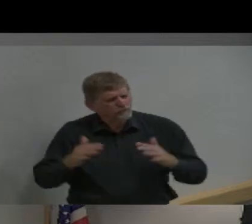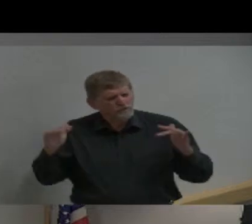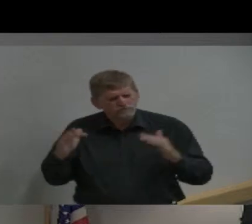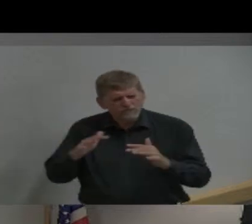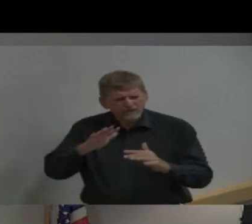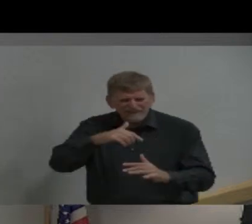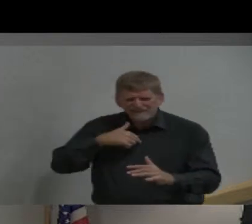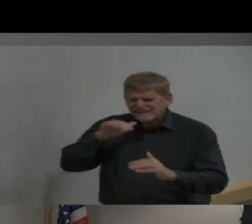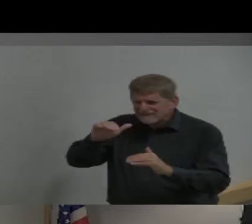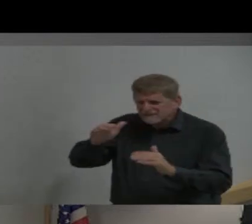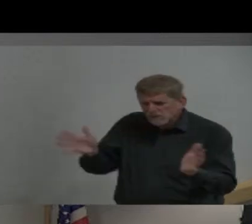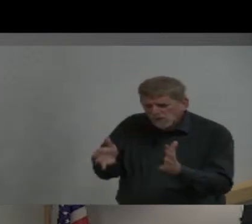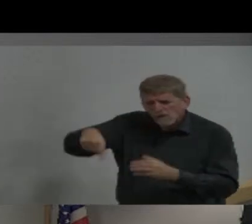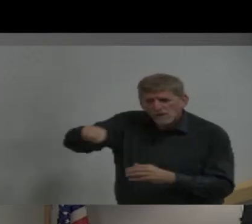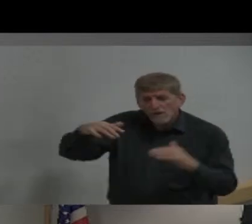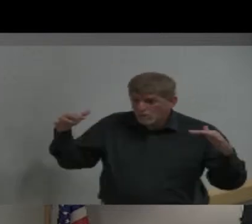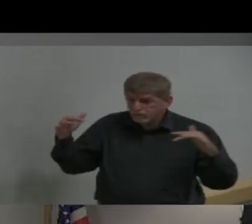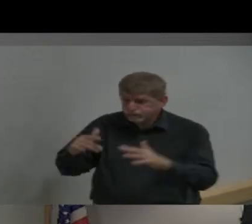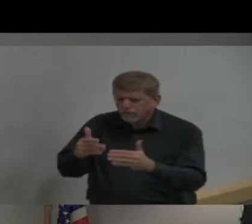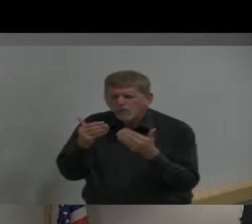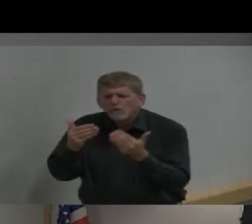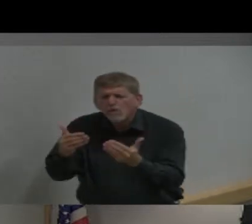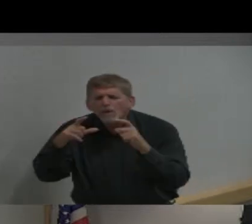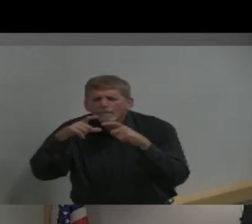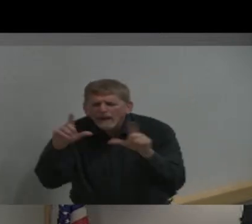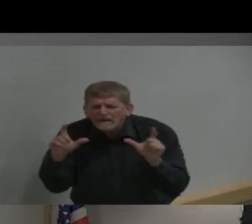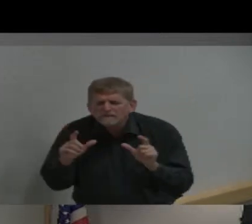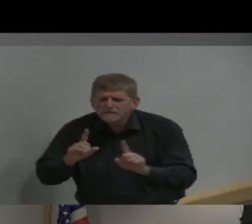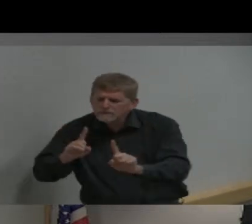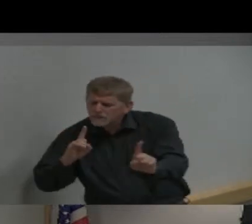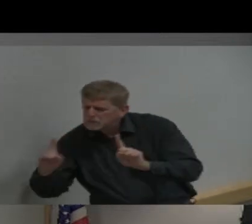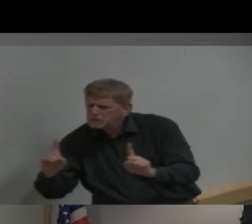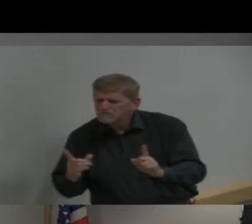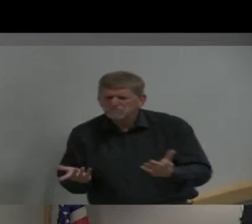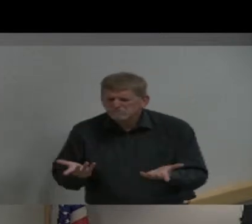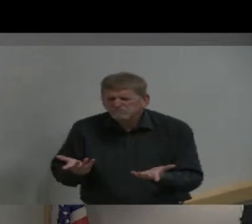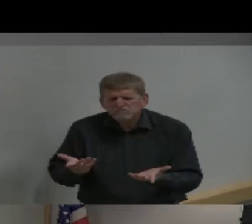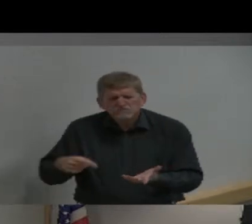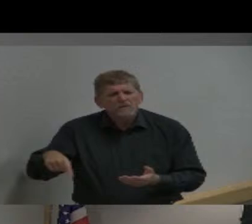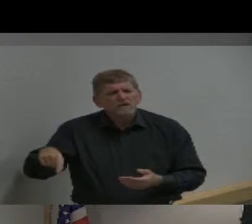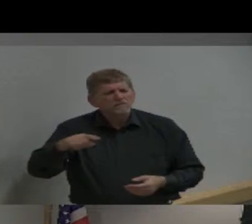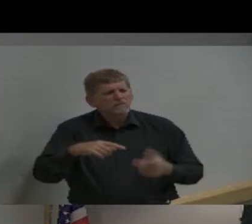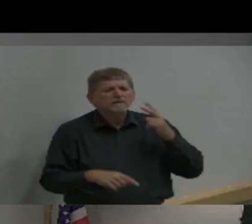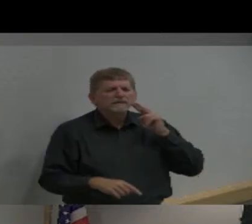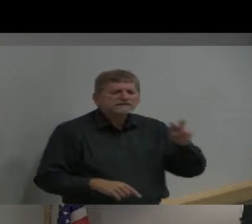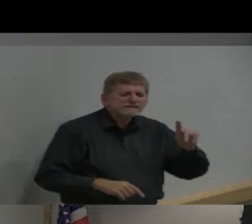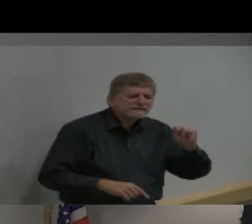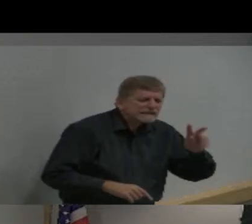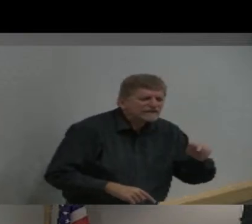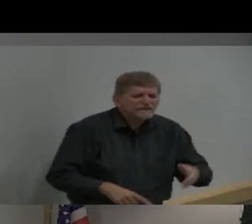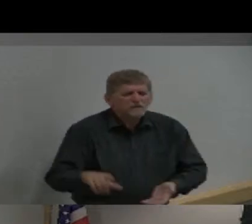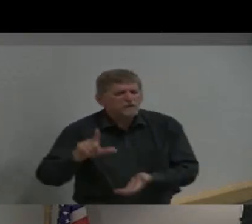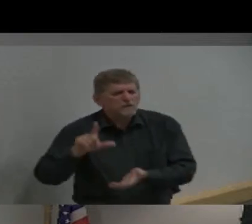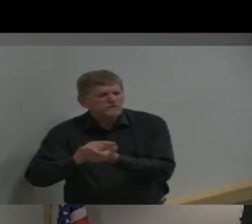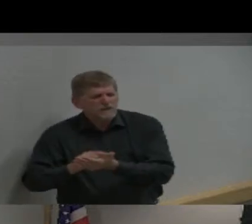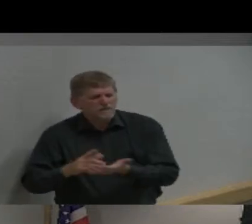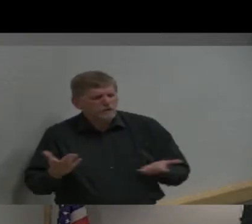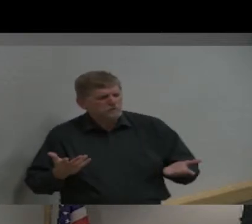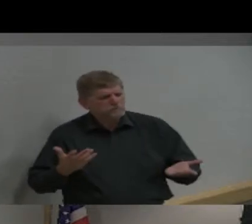social distancing, but as was seen both on television and in the newspaper, we've fallen a little bit